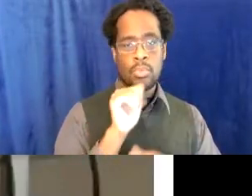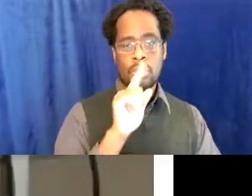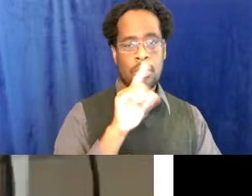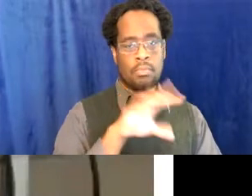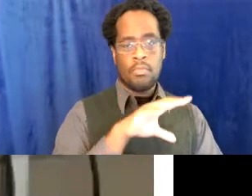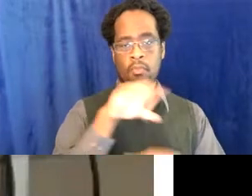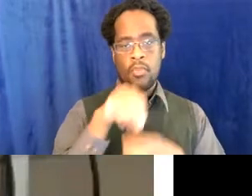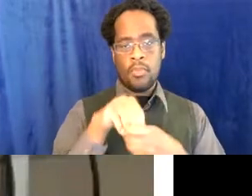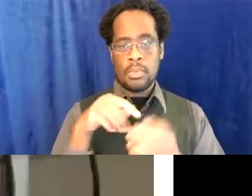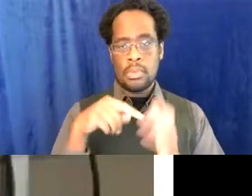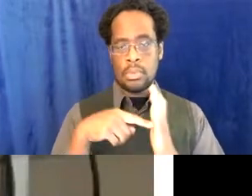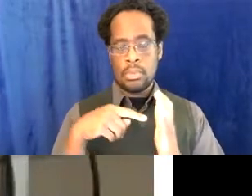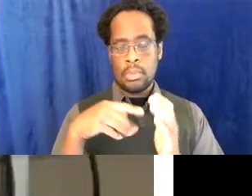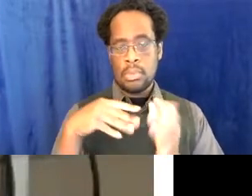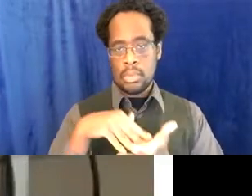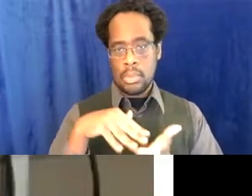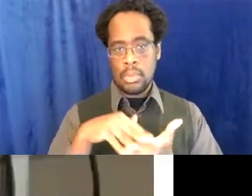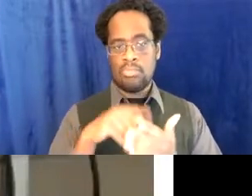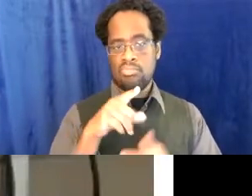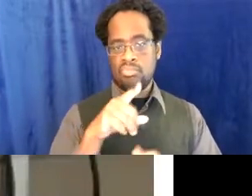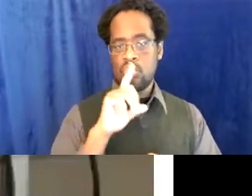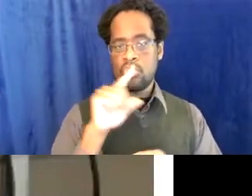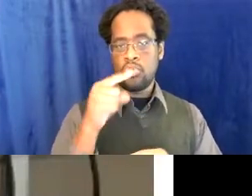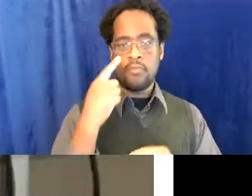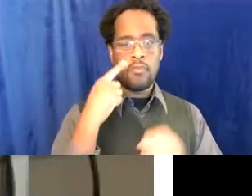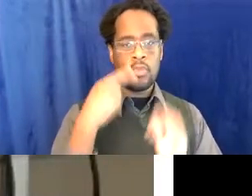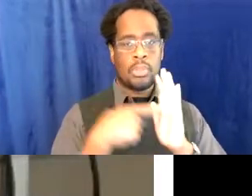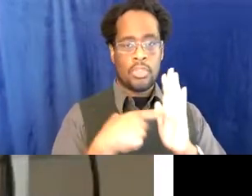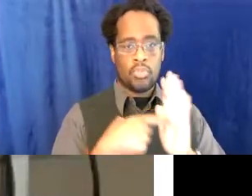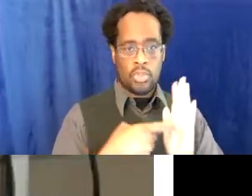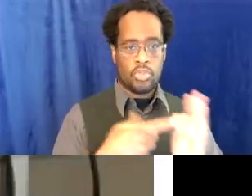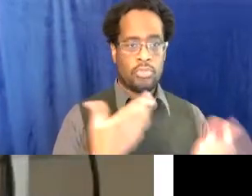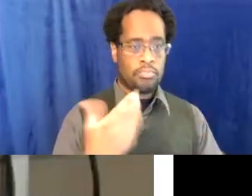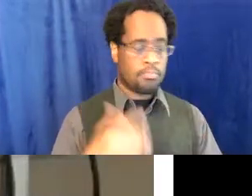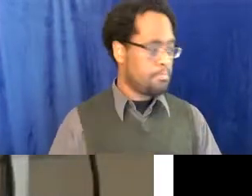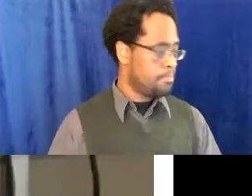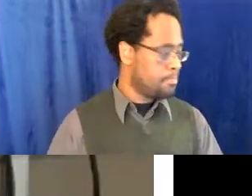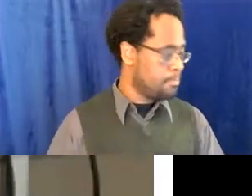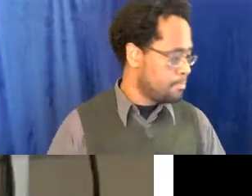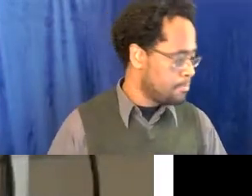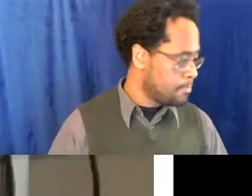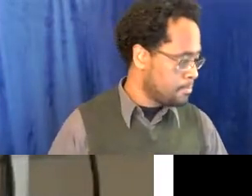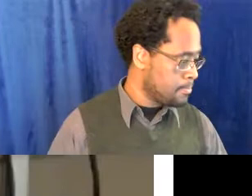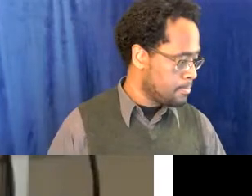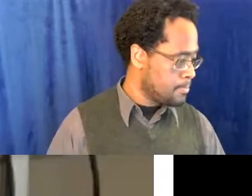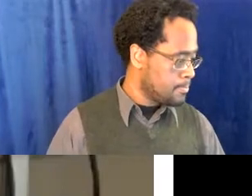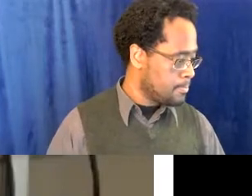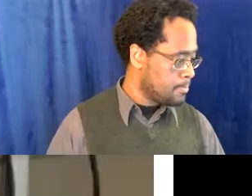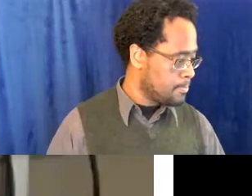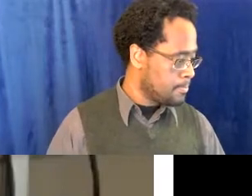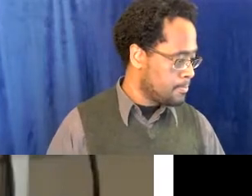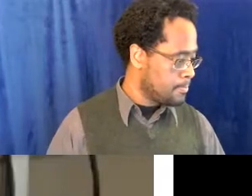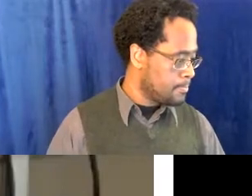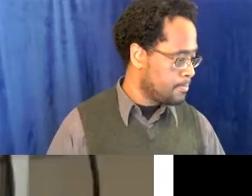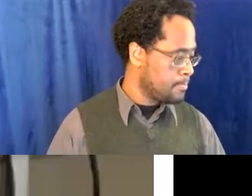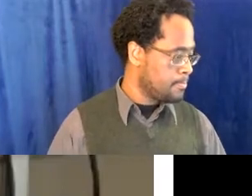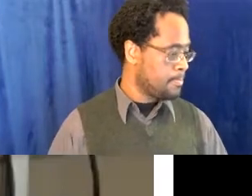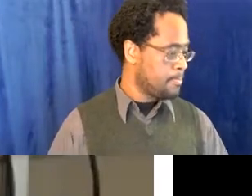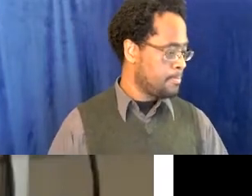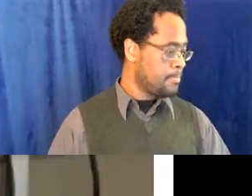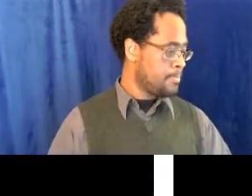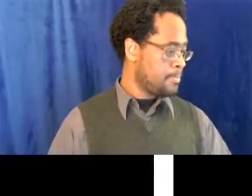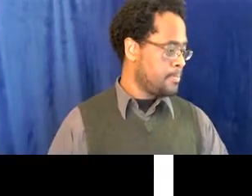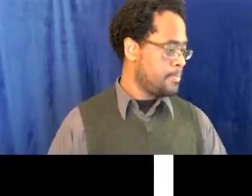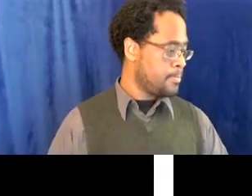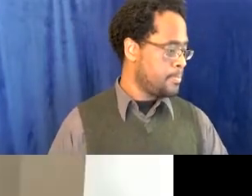One thing I do want to emphasize, the person in the video is not involved in the study. This is just for demonstration purposes